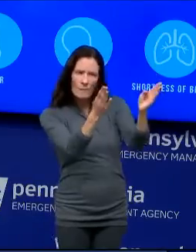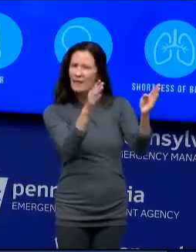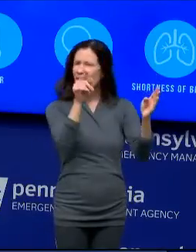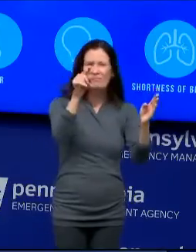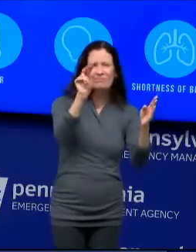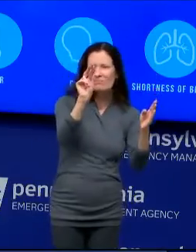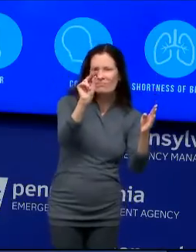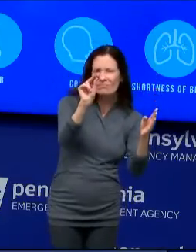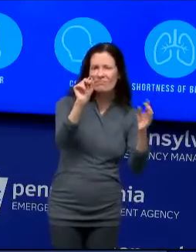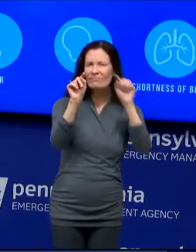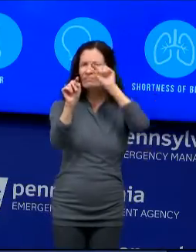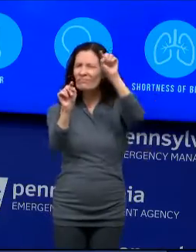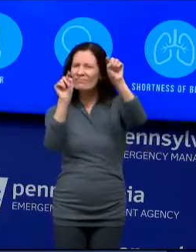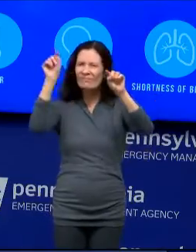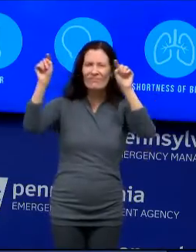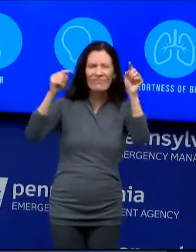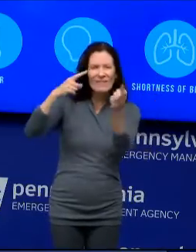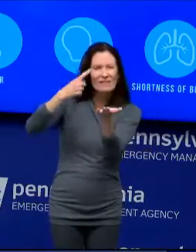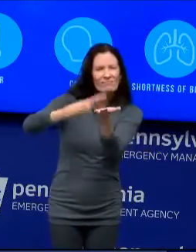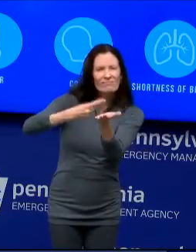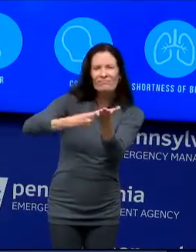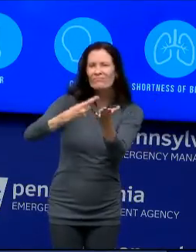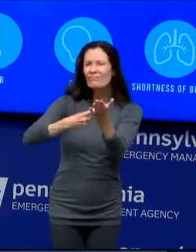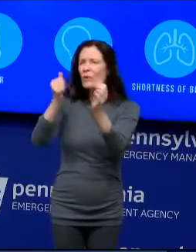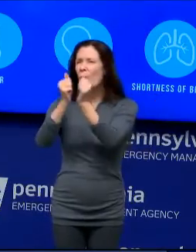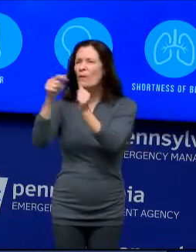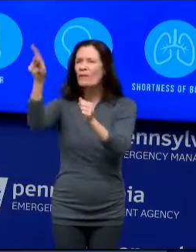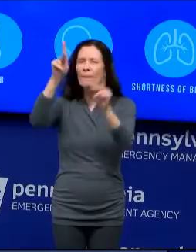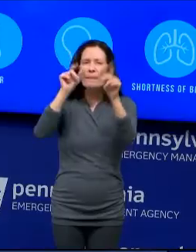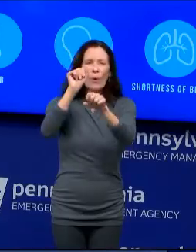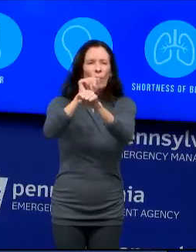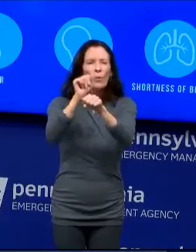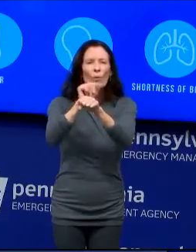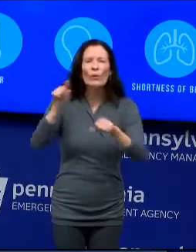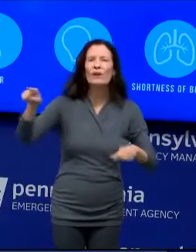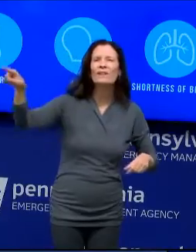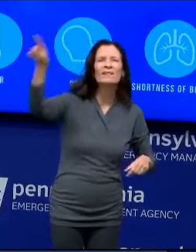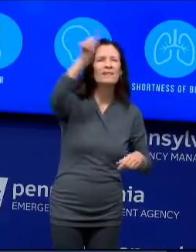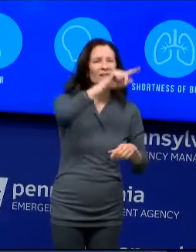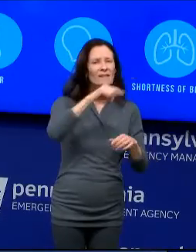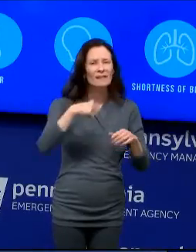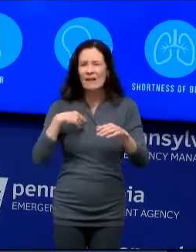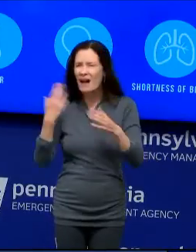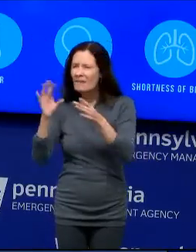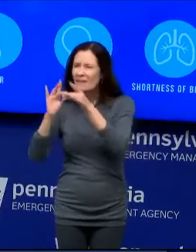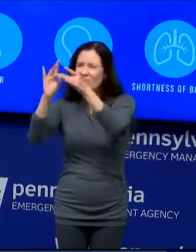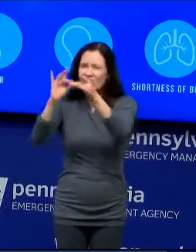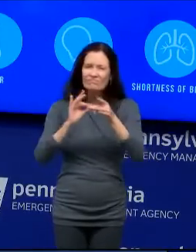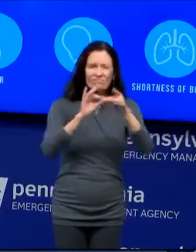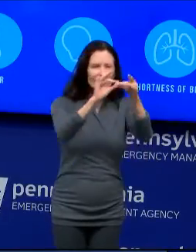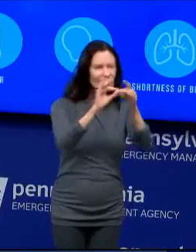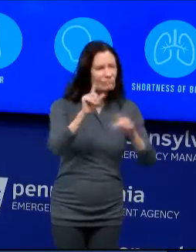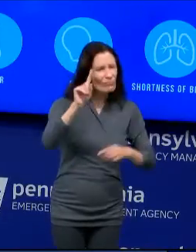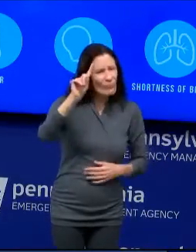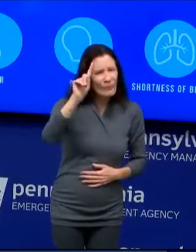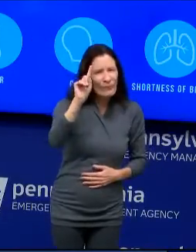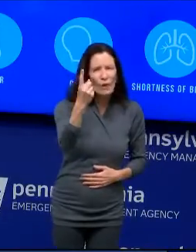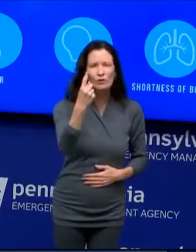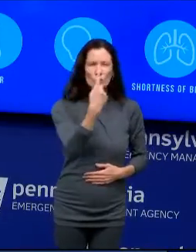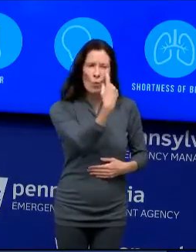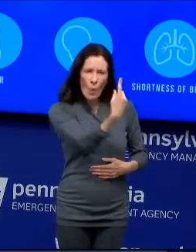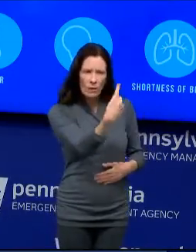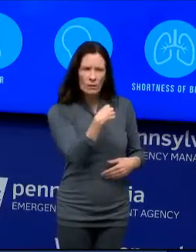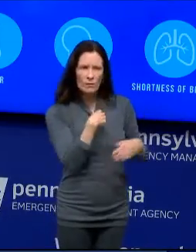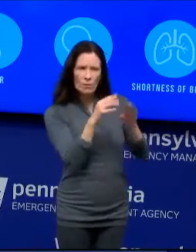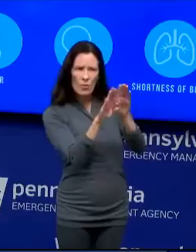and policies and procedures available as we do that type of relaxation of social distancing